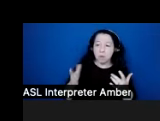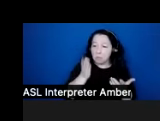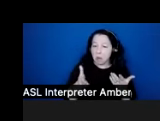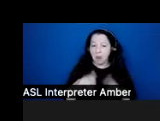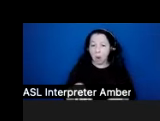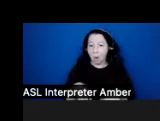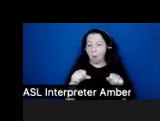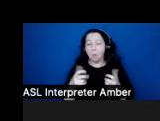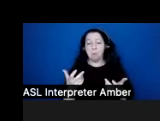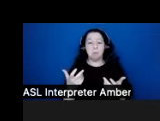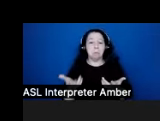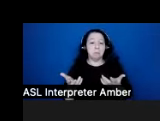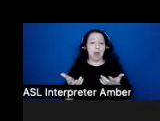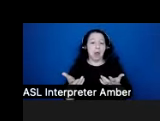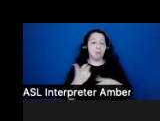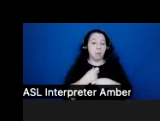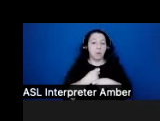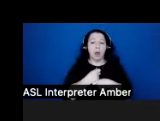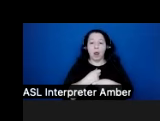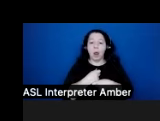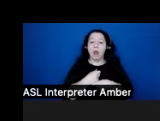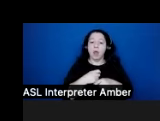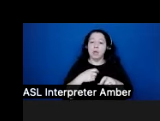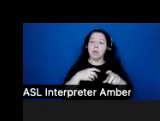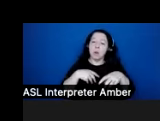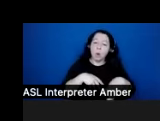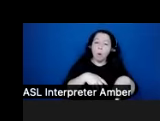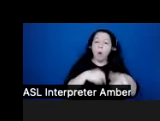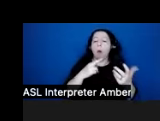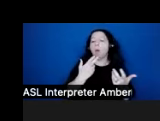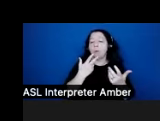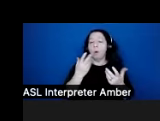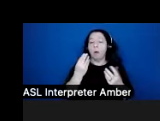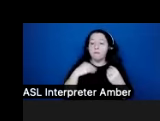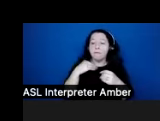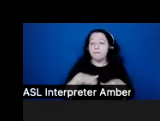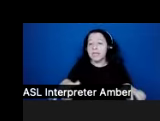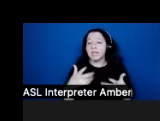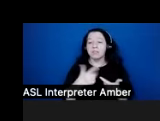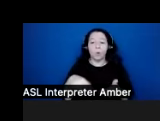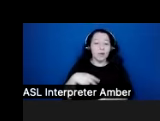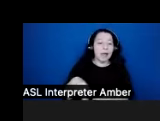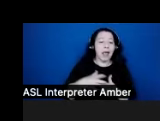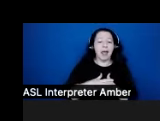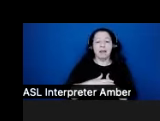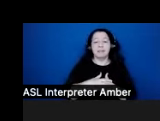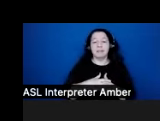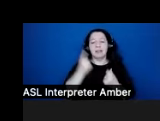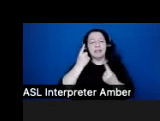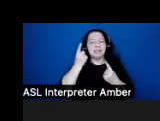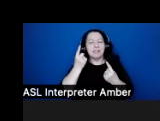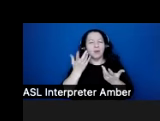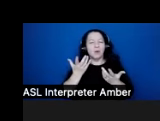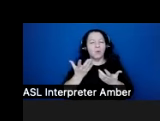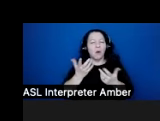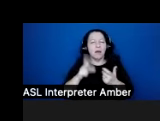might you create? And then thinking about maybe a slogan that you would use to draw